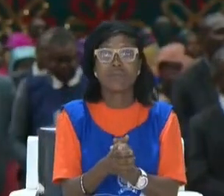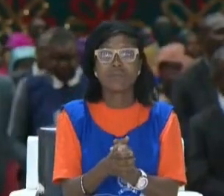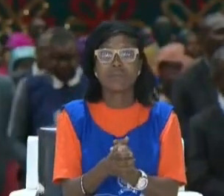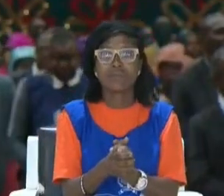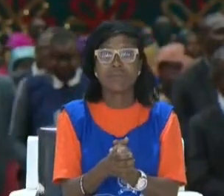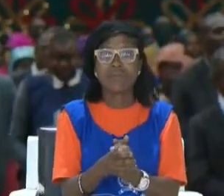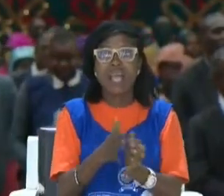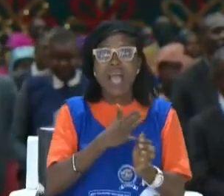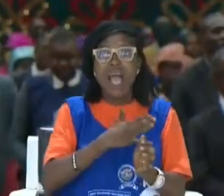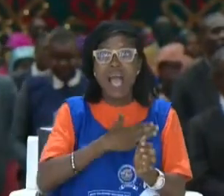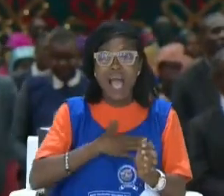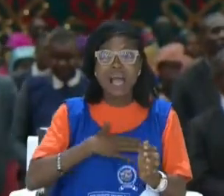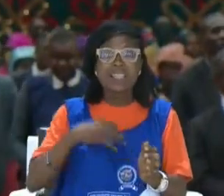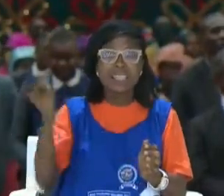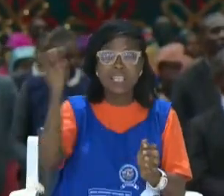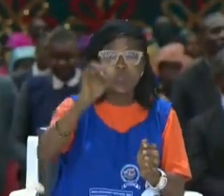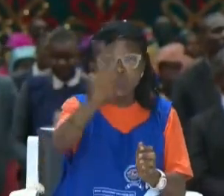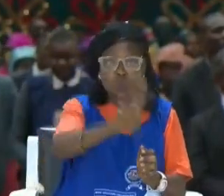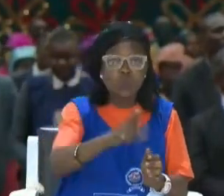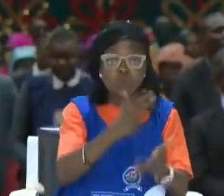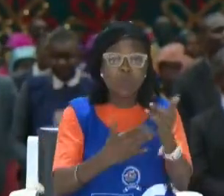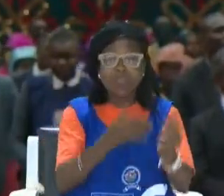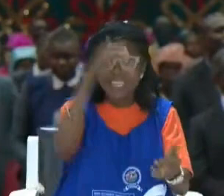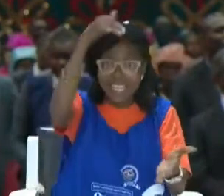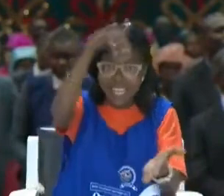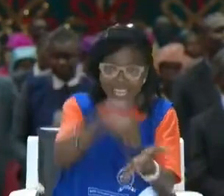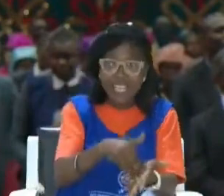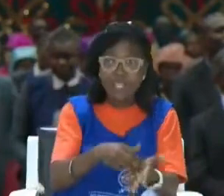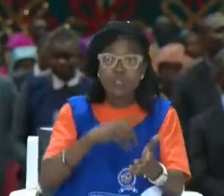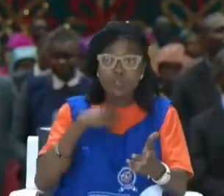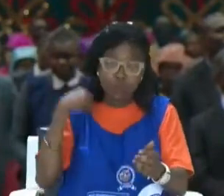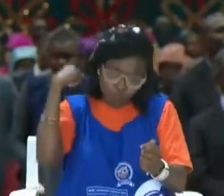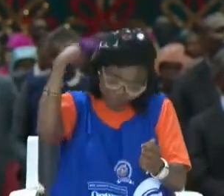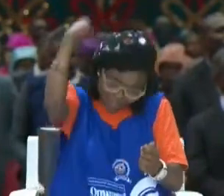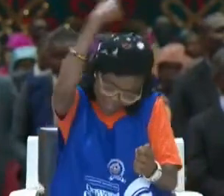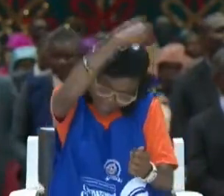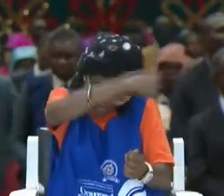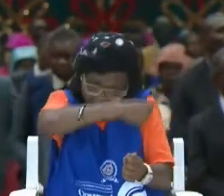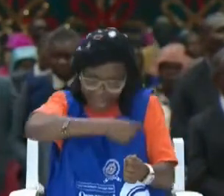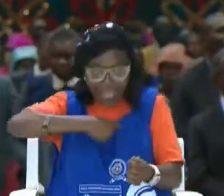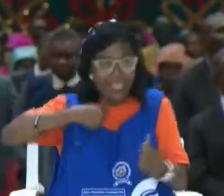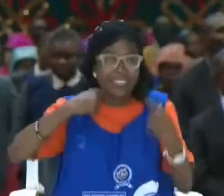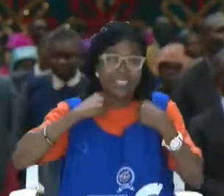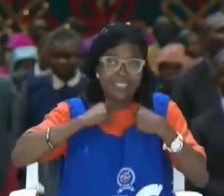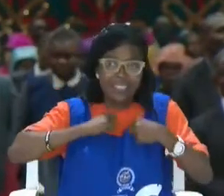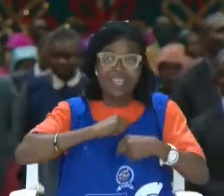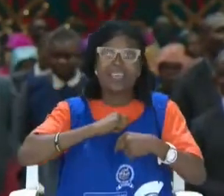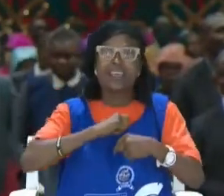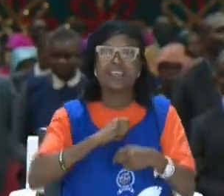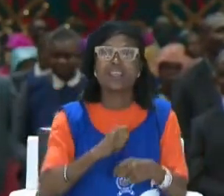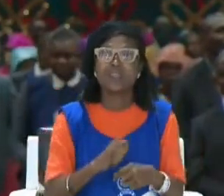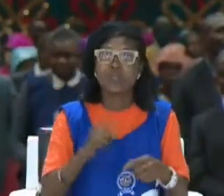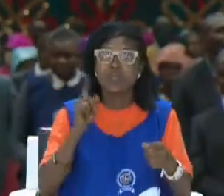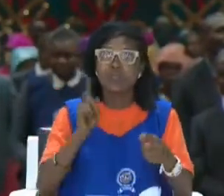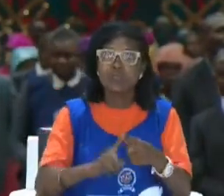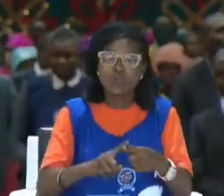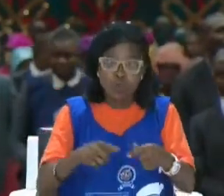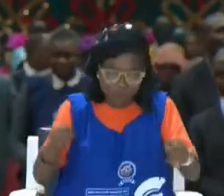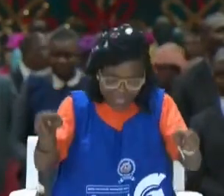and then used something again to tie his neck to the same